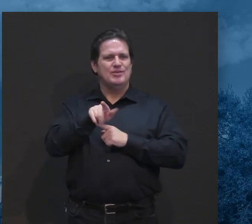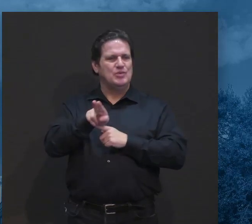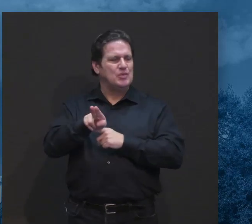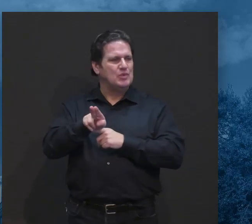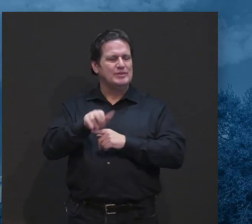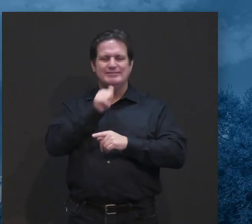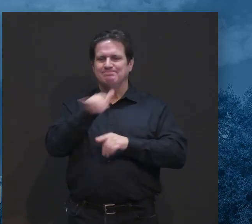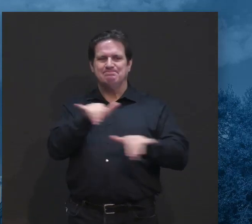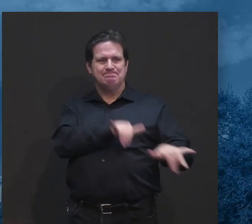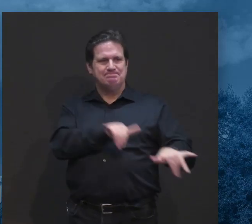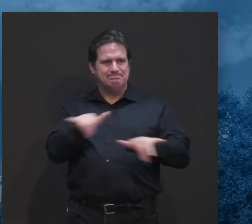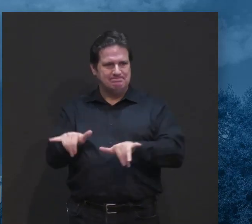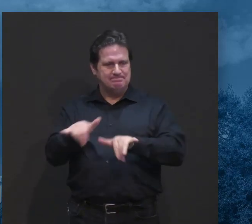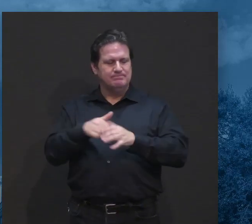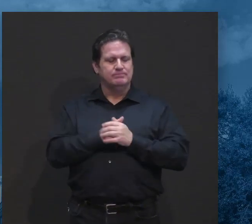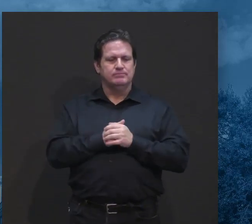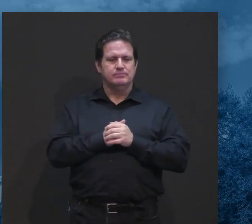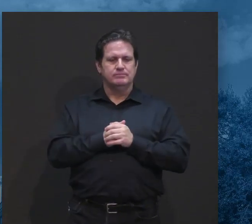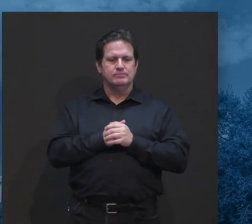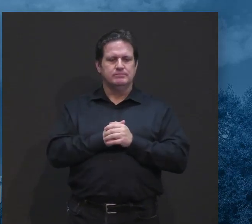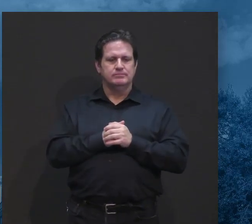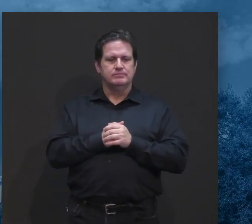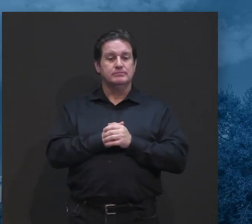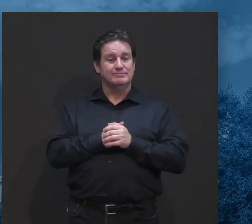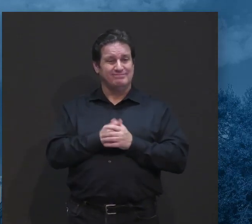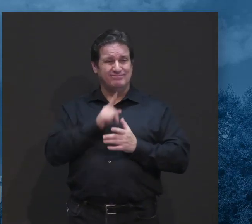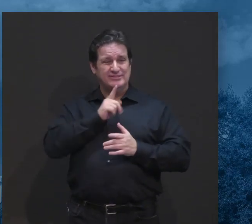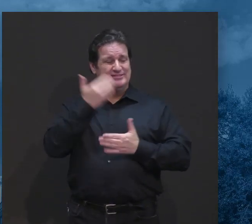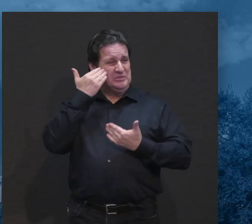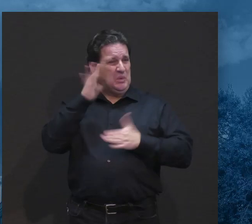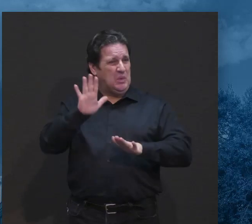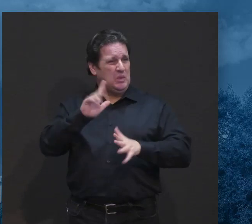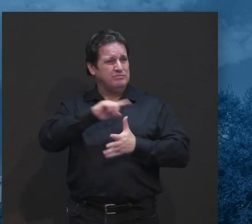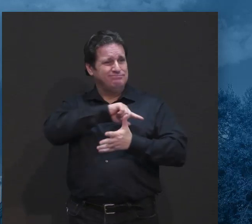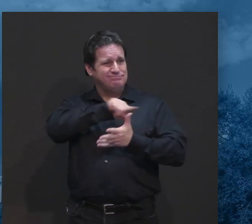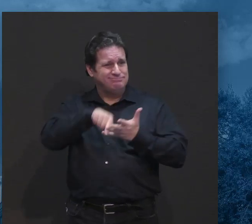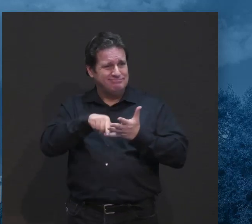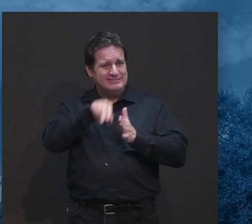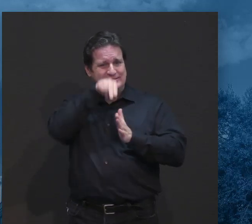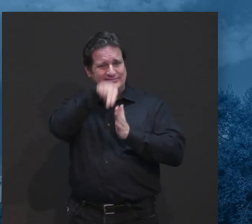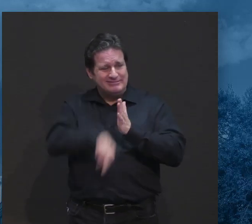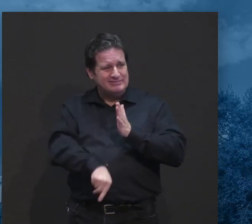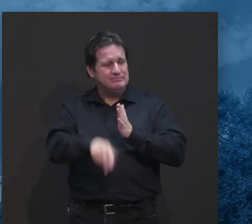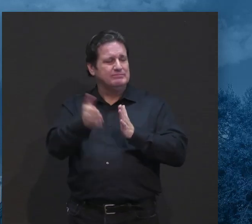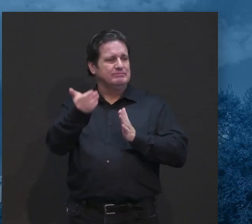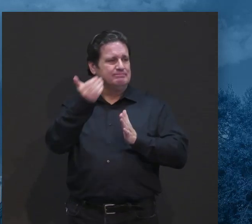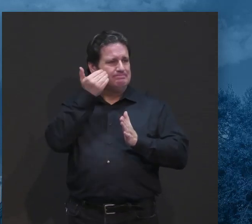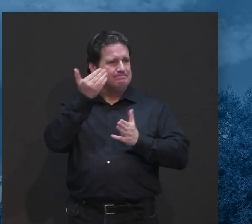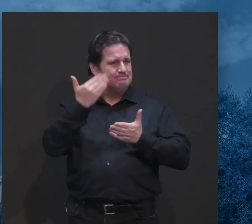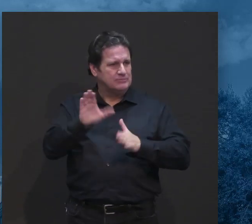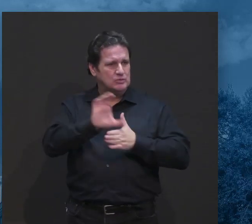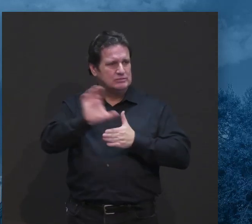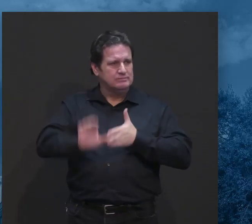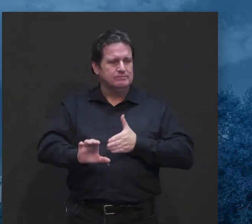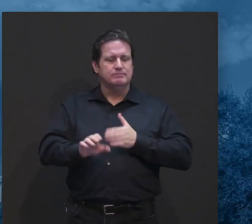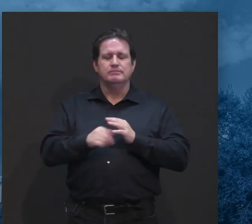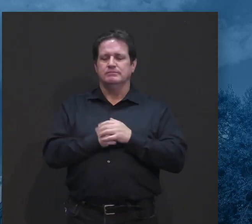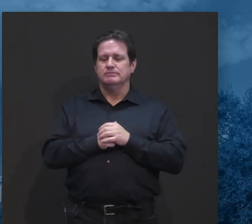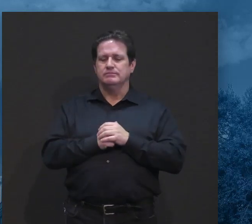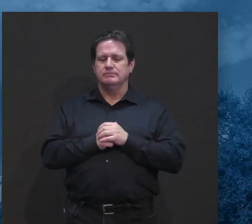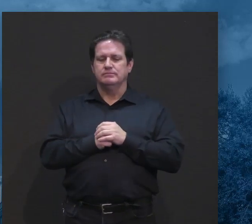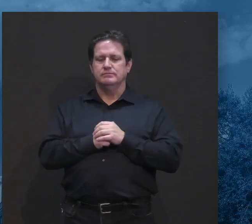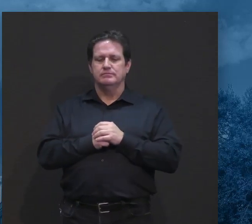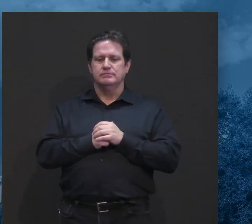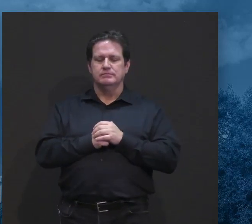or many other viruses that come and go, that we really don't know the long-term consequences. And it's